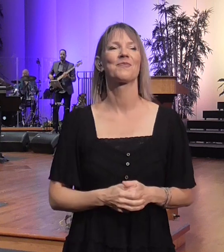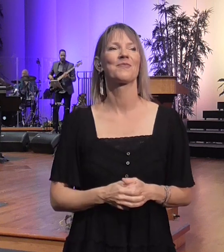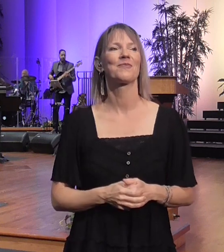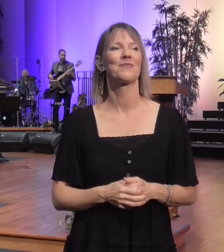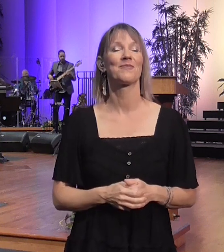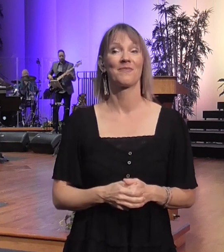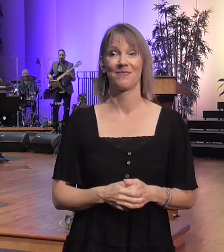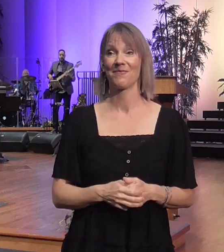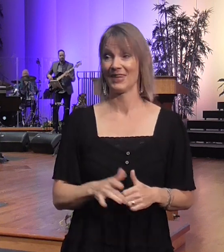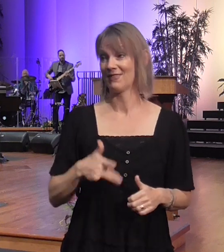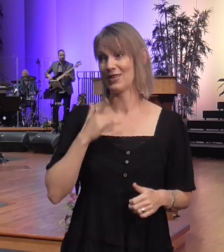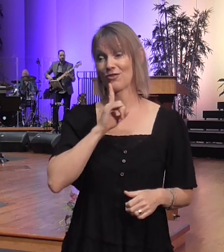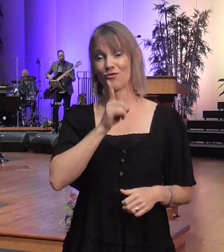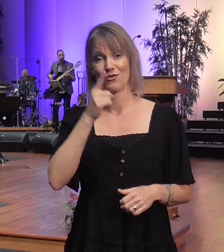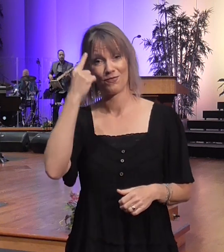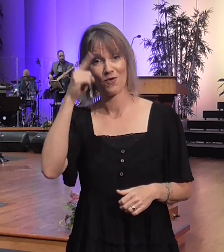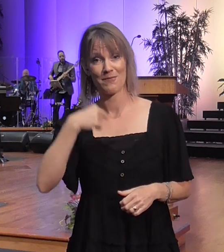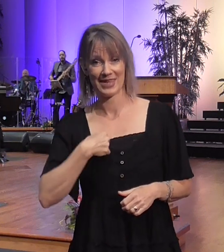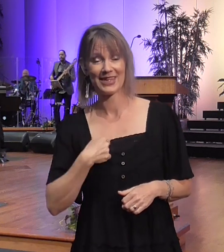to me.